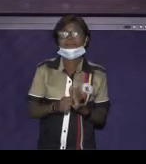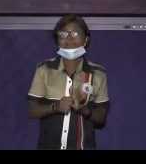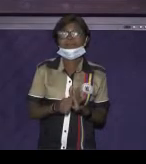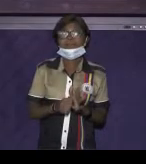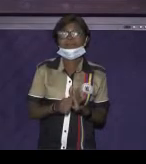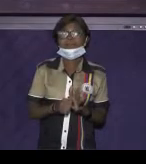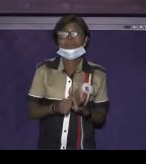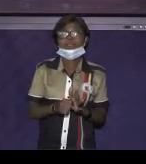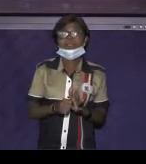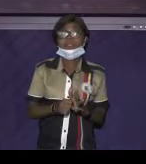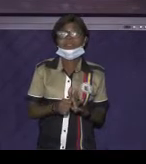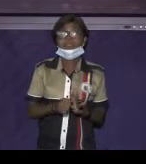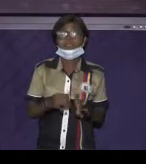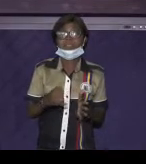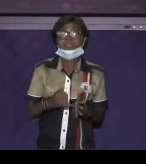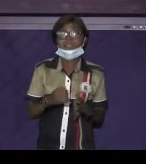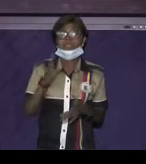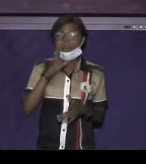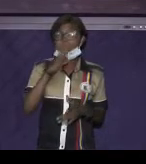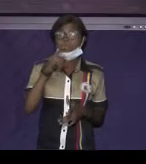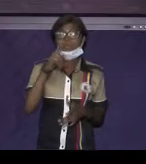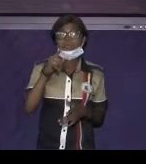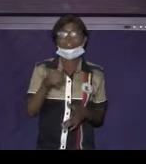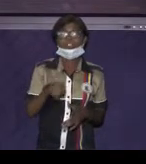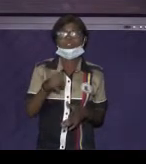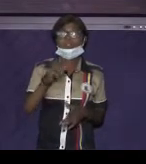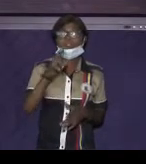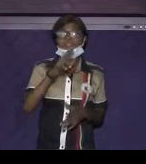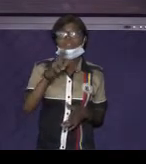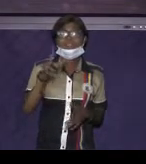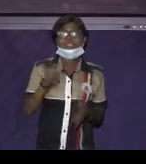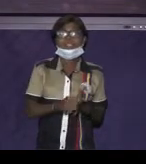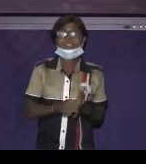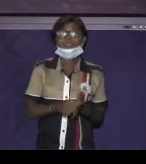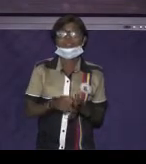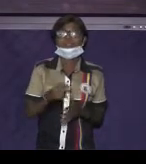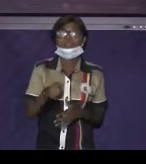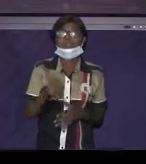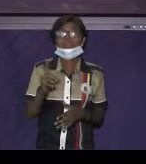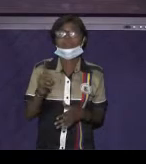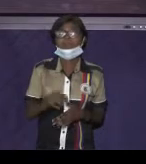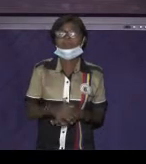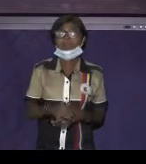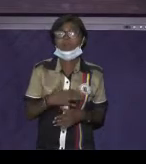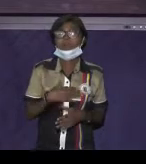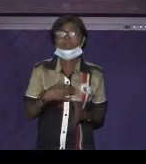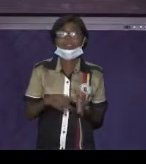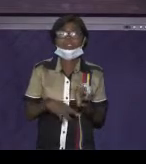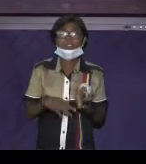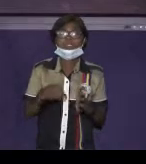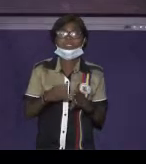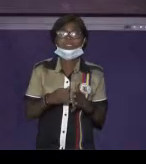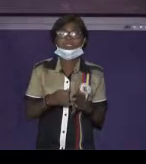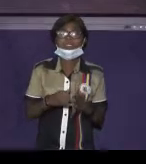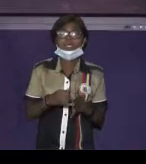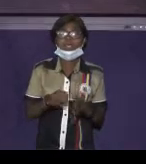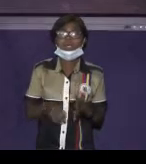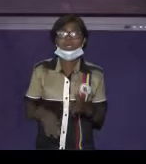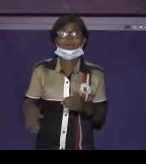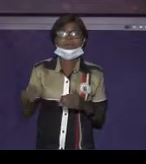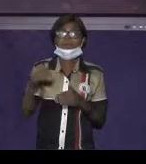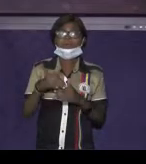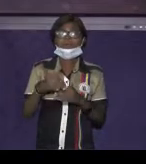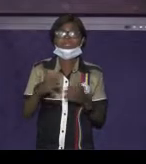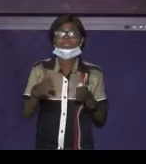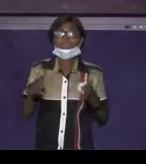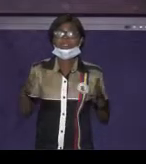reduce this to 1 second, that will be in the ratio 3,600 to 1. We have to reduce these as well. And we'll put the smaller number on top and the bigger